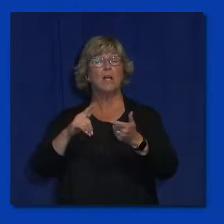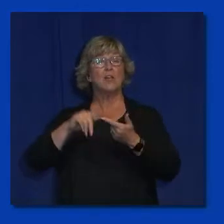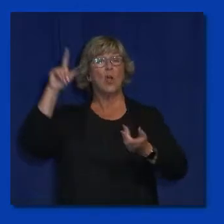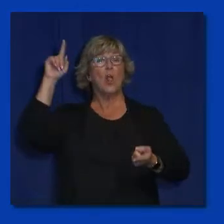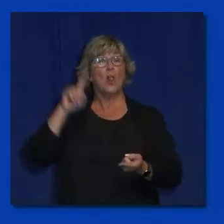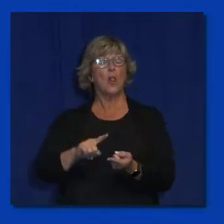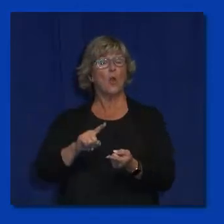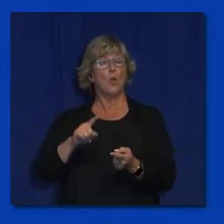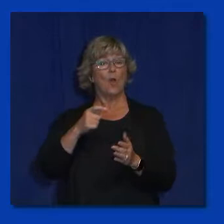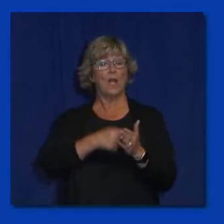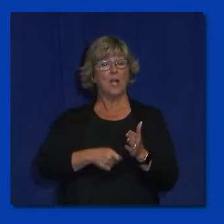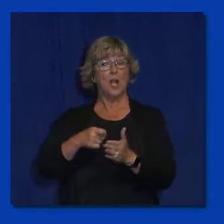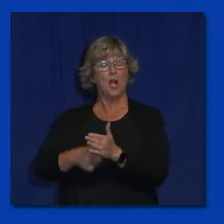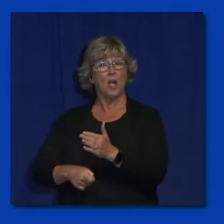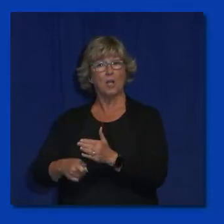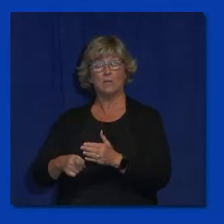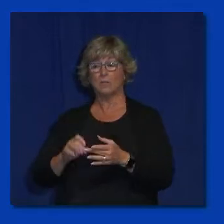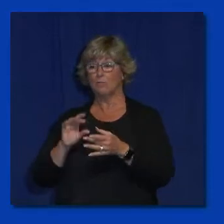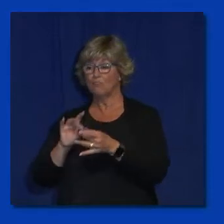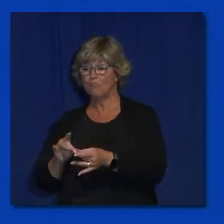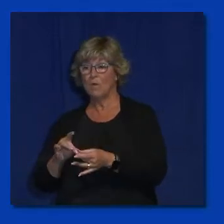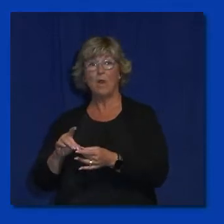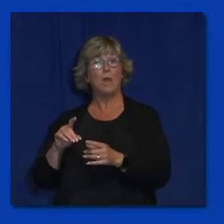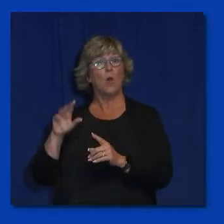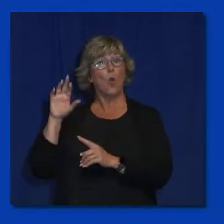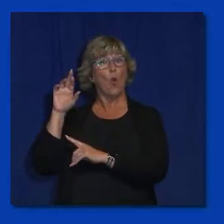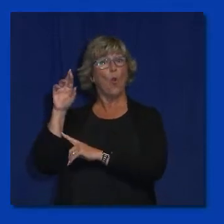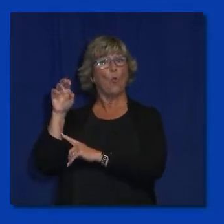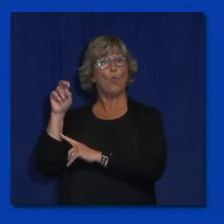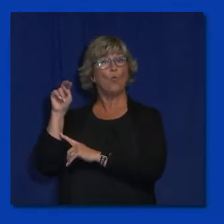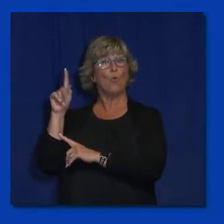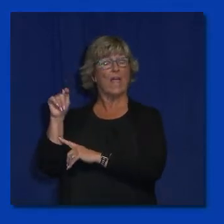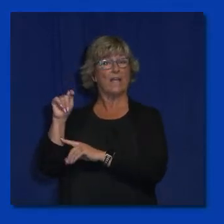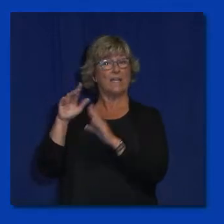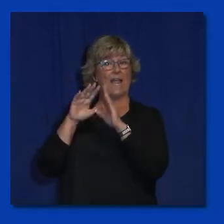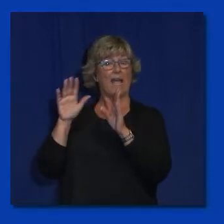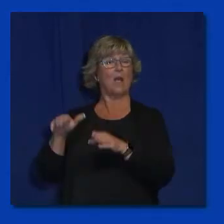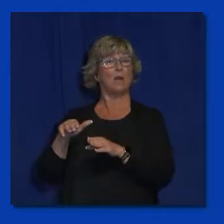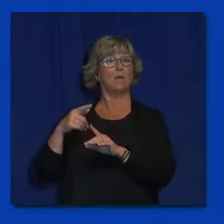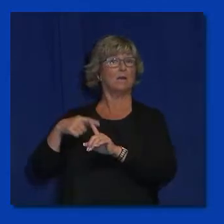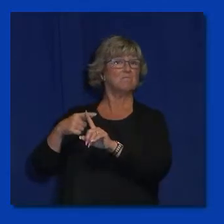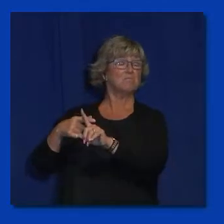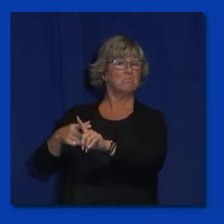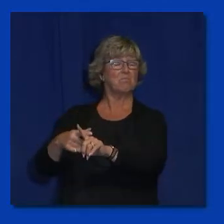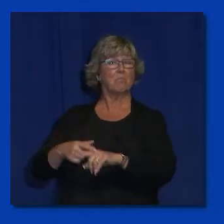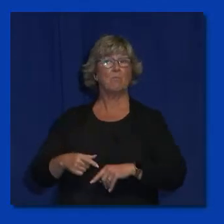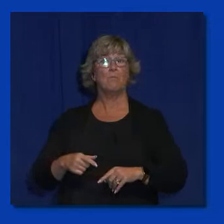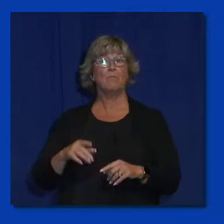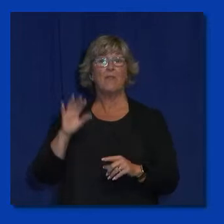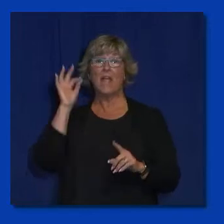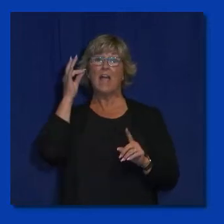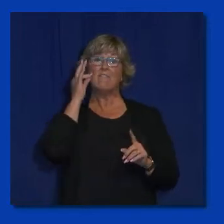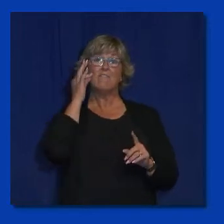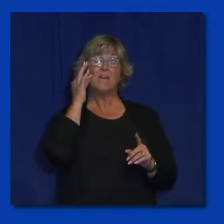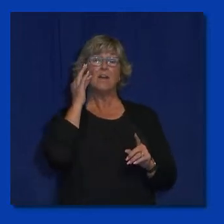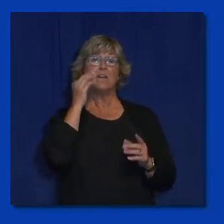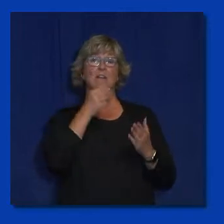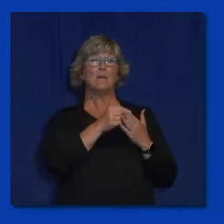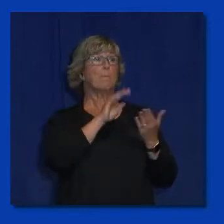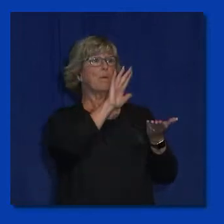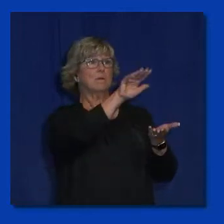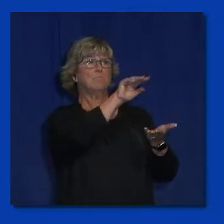costs, addressing the issues and burdens associated with rent. You know well, the federal government provided us